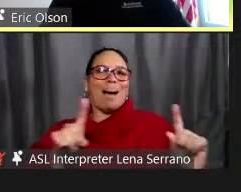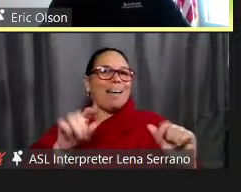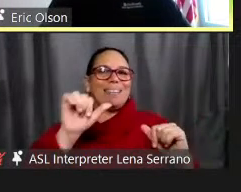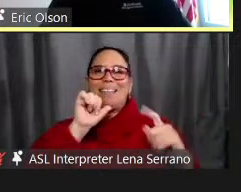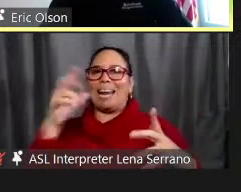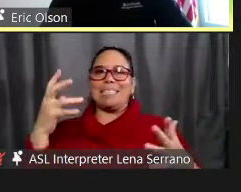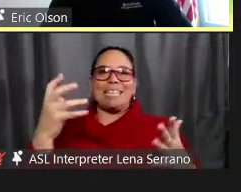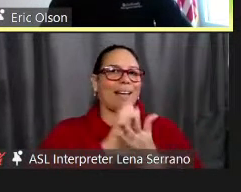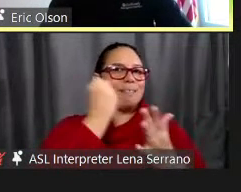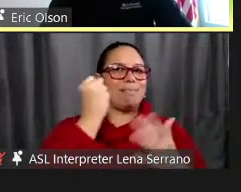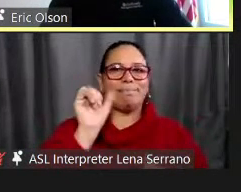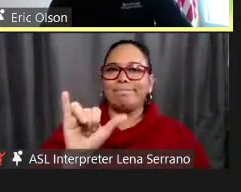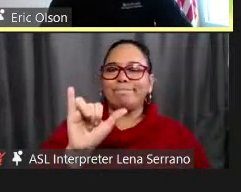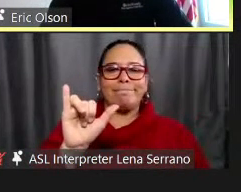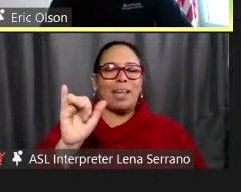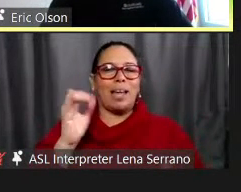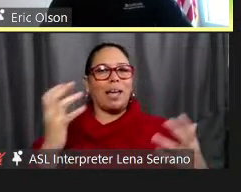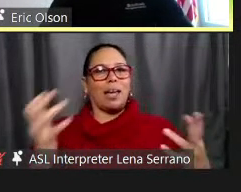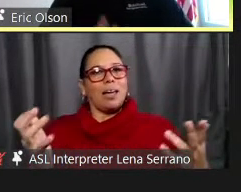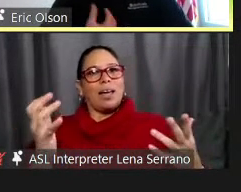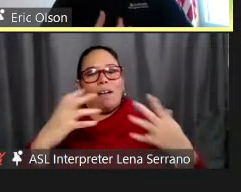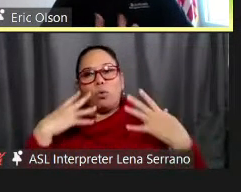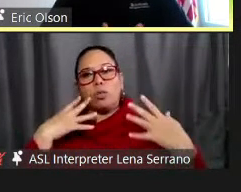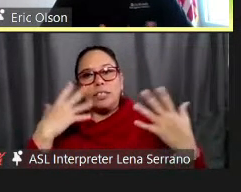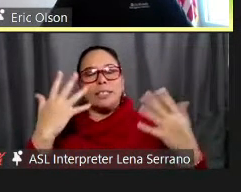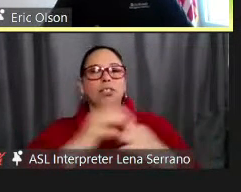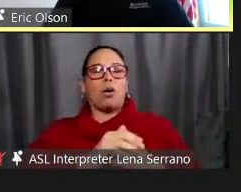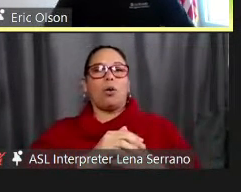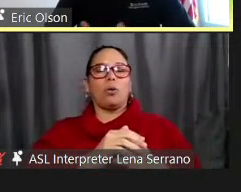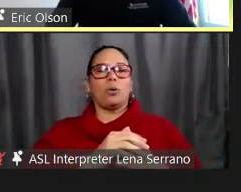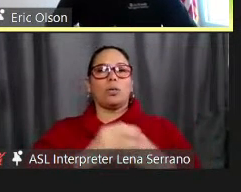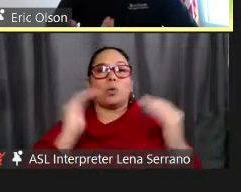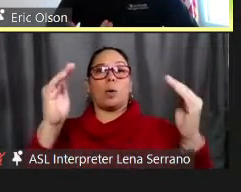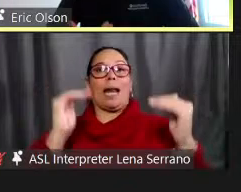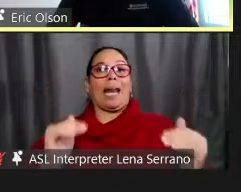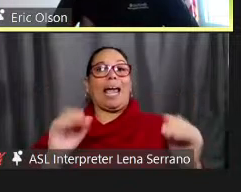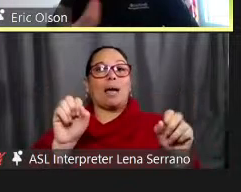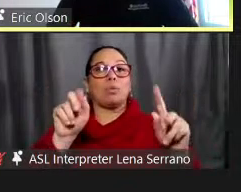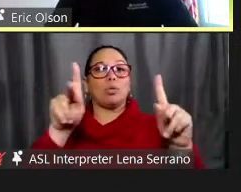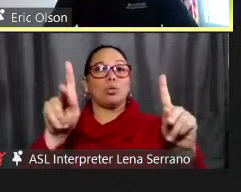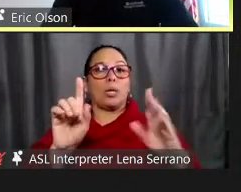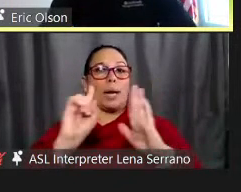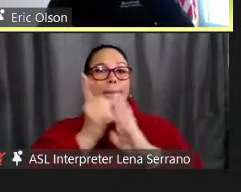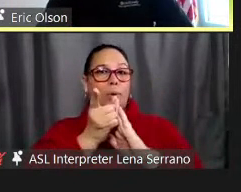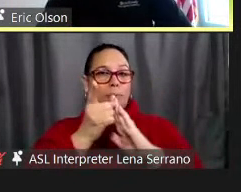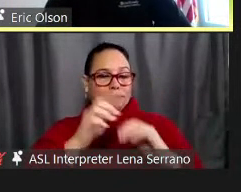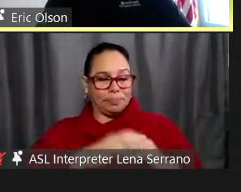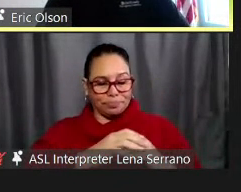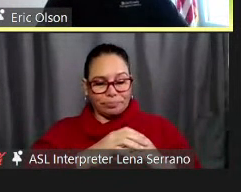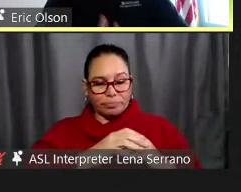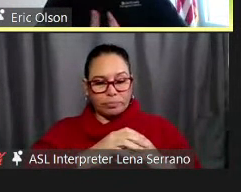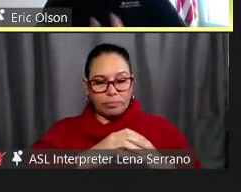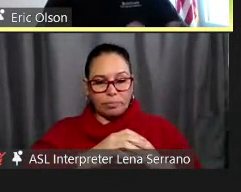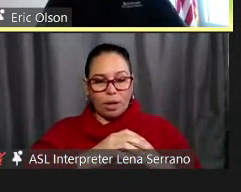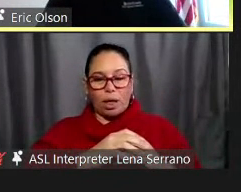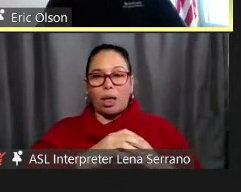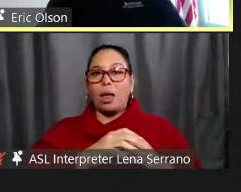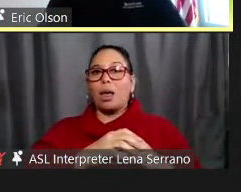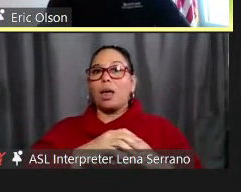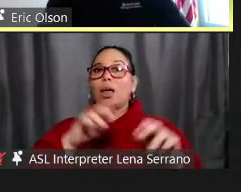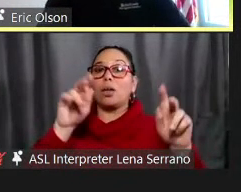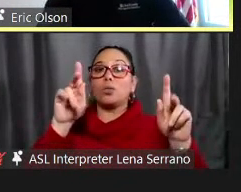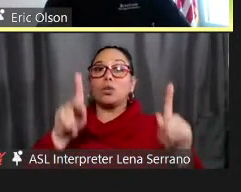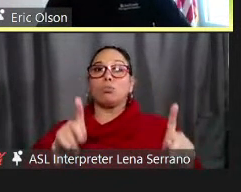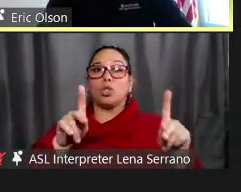capitalize on that event. And then it takes us to our next opportunistic moment or moments. The individual gets